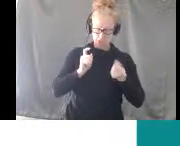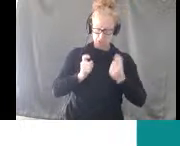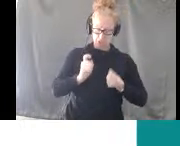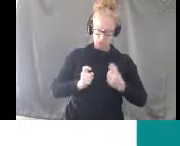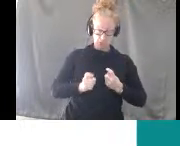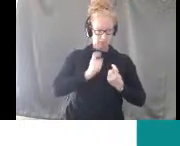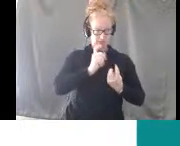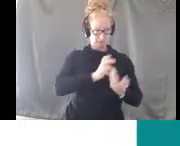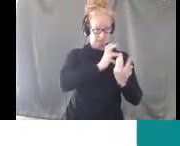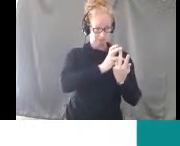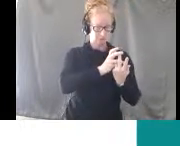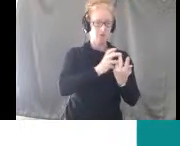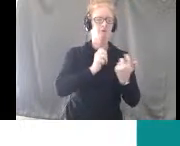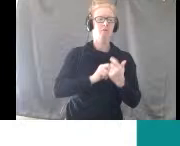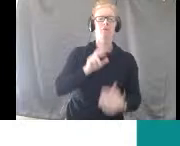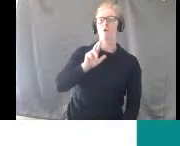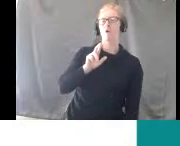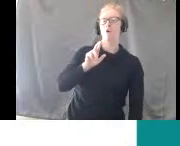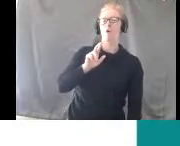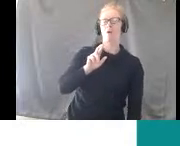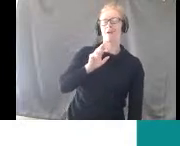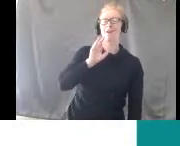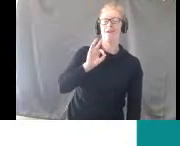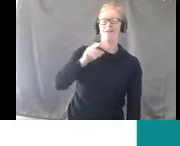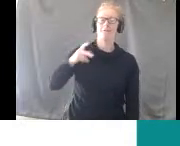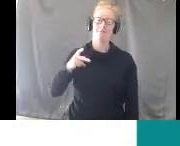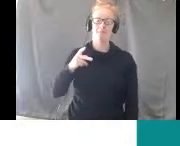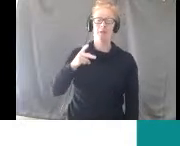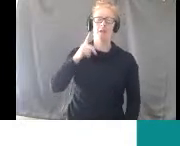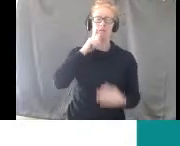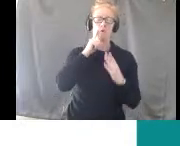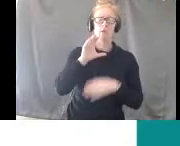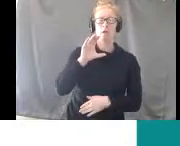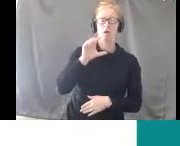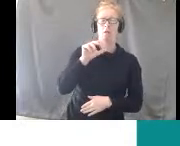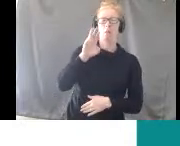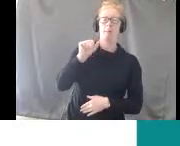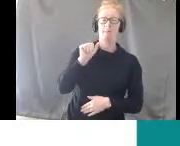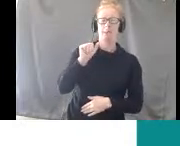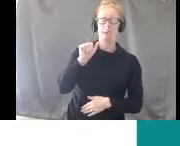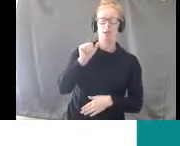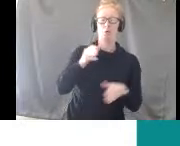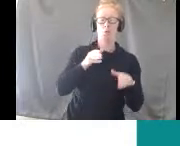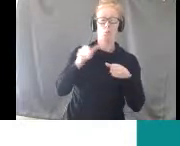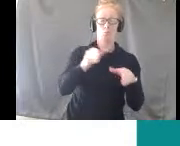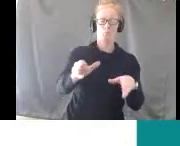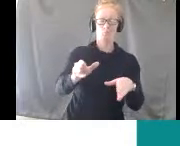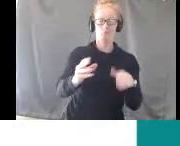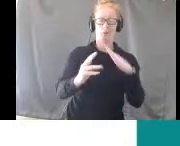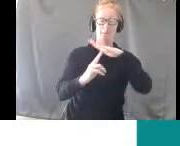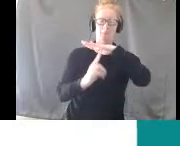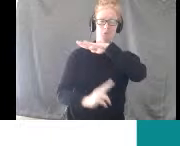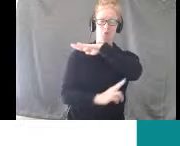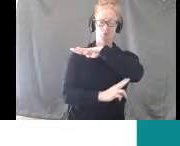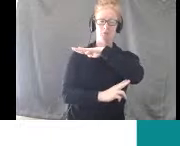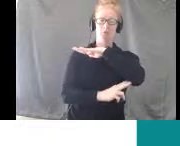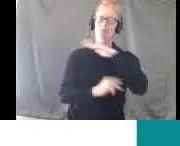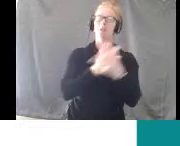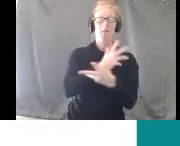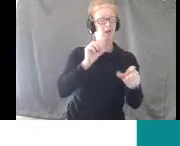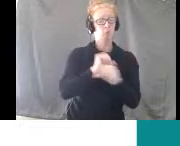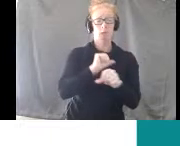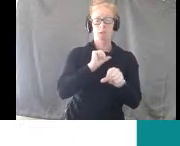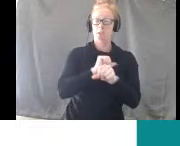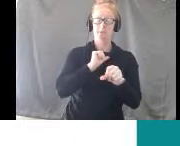this RFP for the Columbia River Bridge. So this is a lot of work that's going to